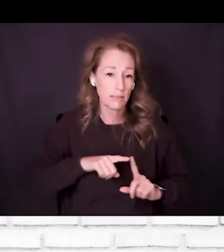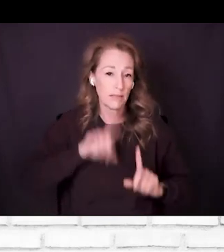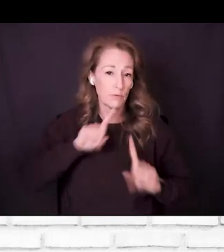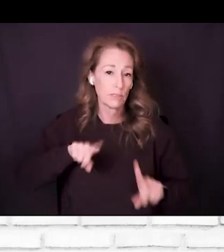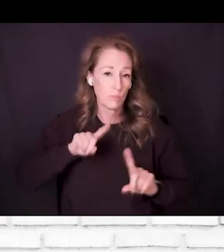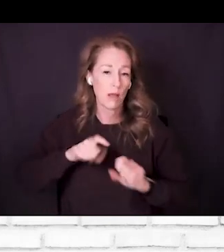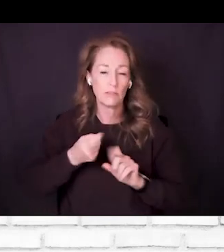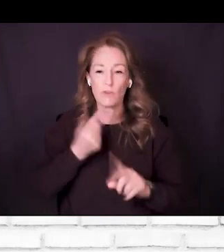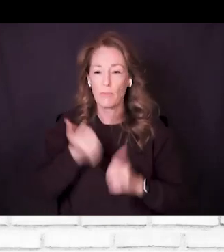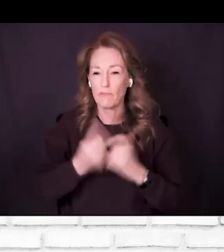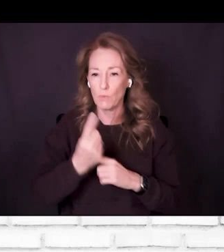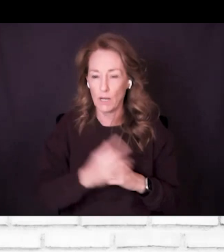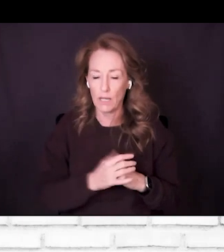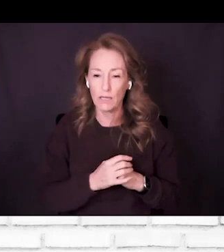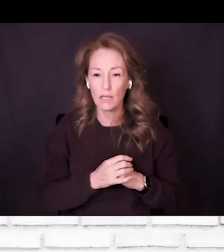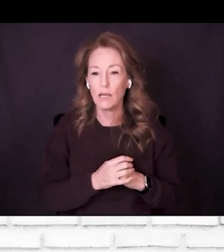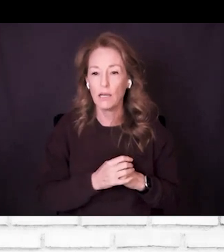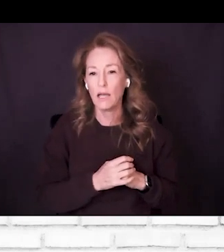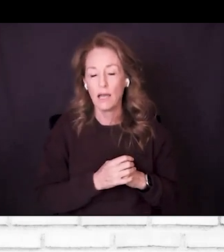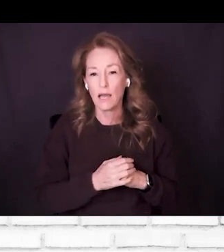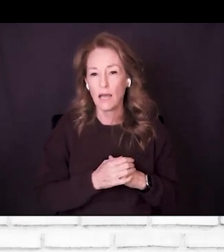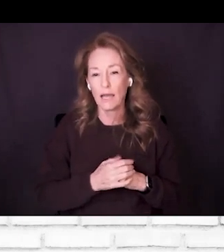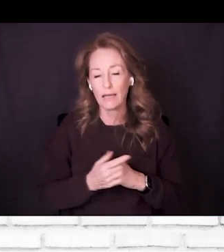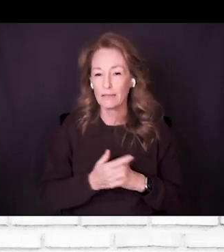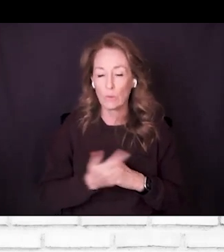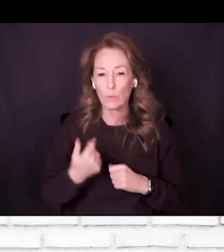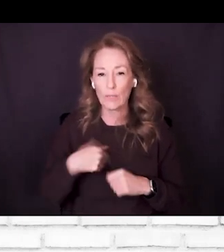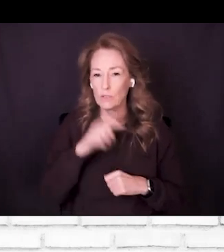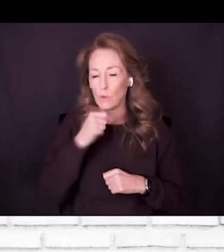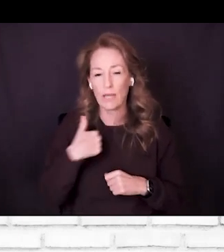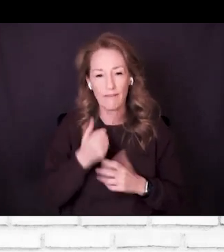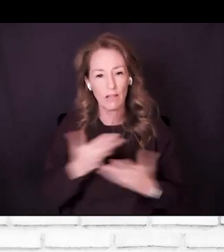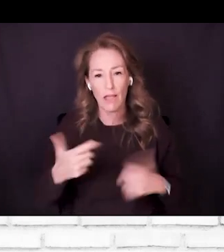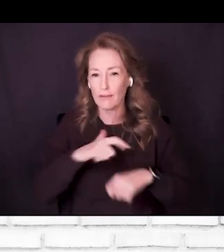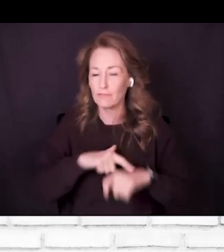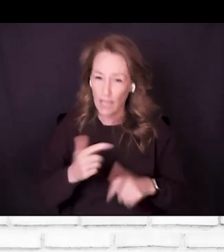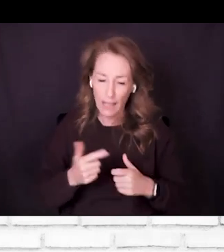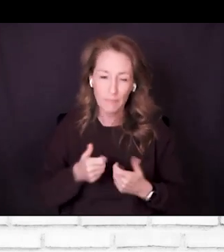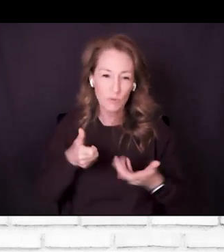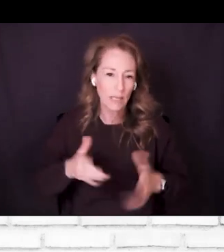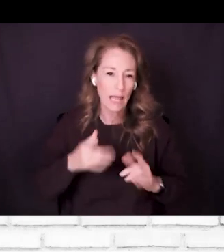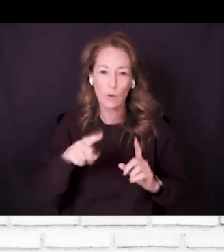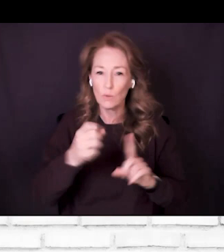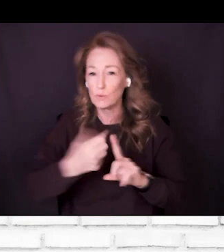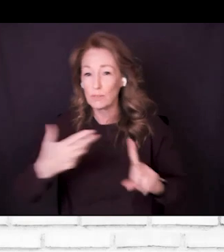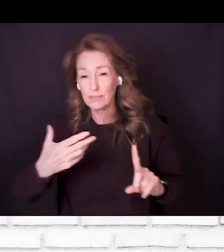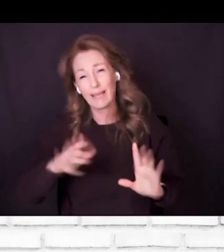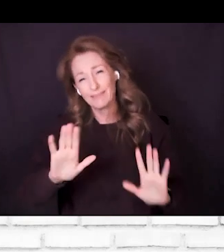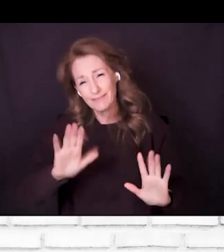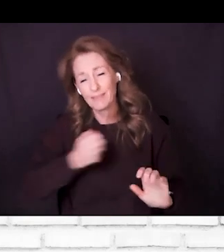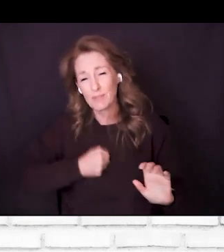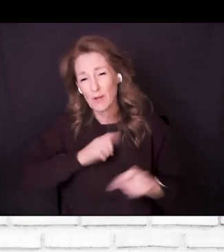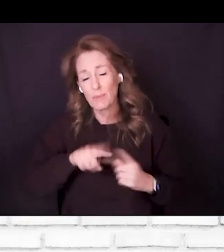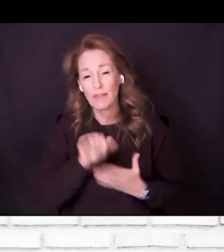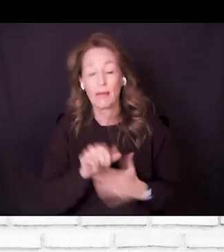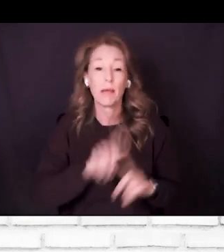I only apologize that we don't have a lot of time to give you more to be able to expand on it. And I'm going to ask at this time, and thank